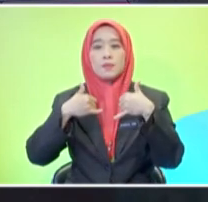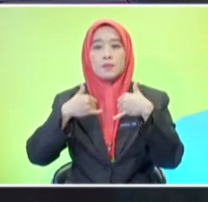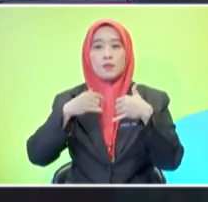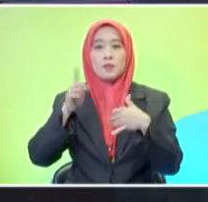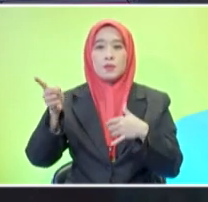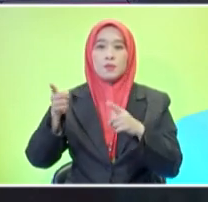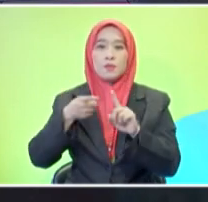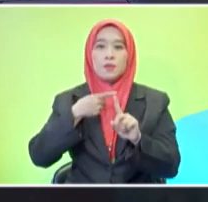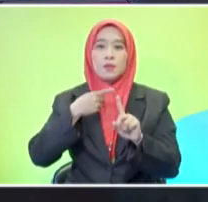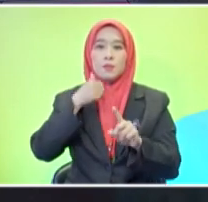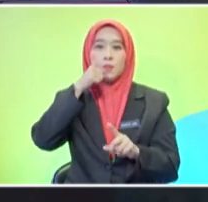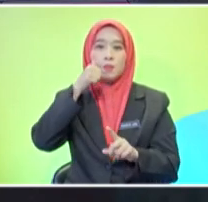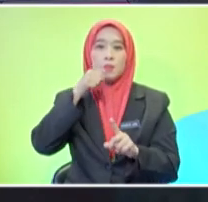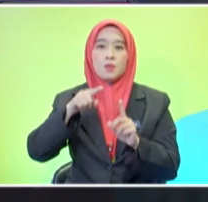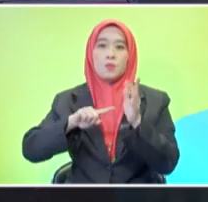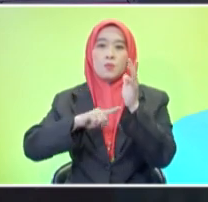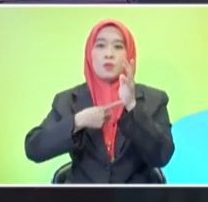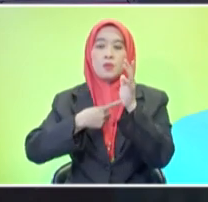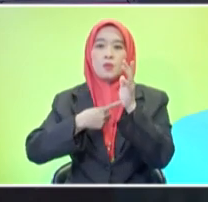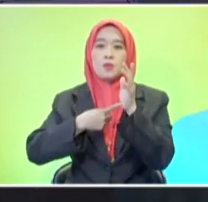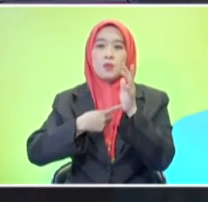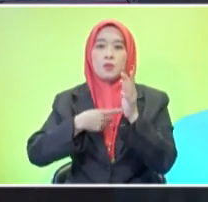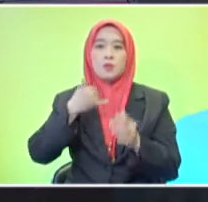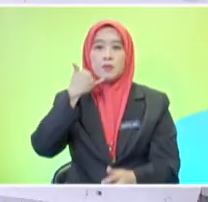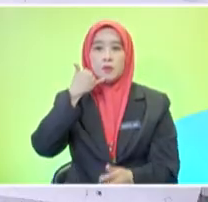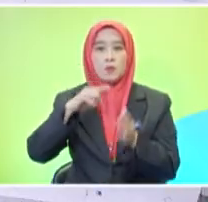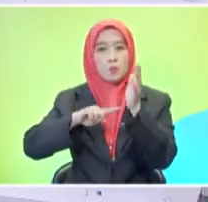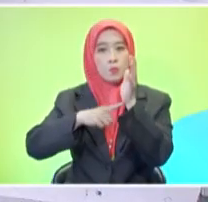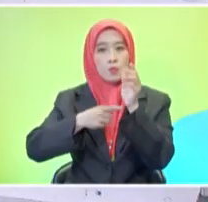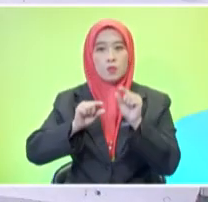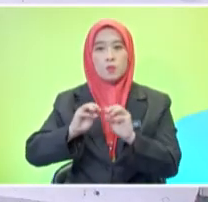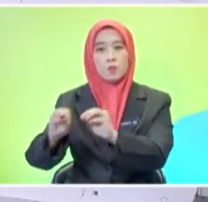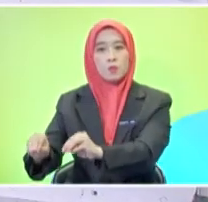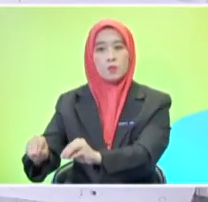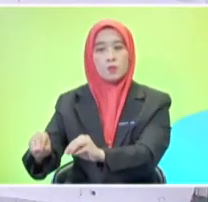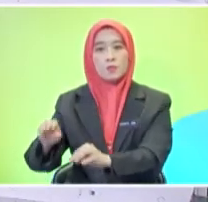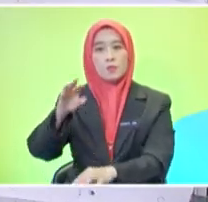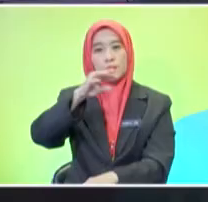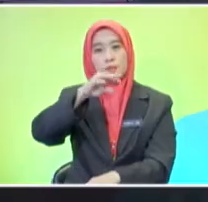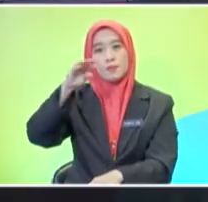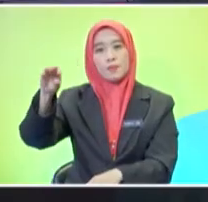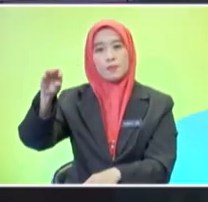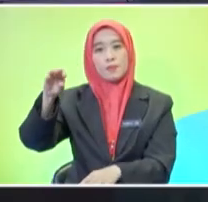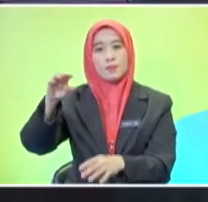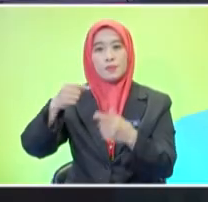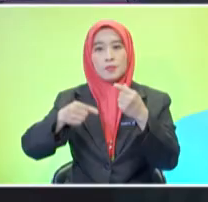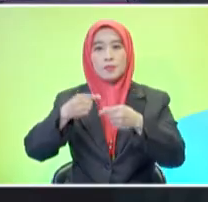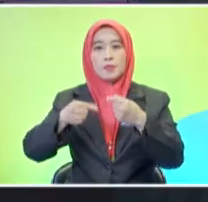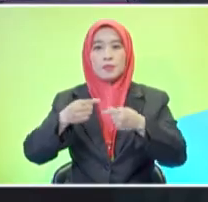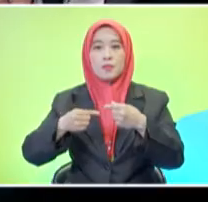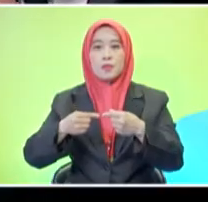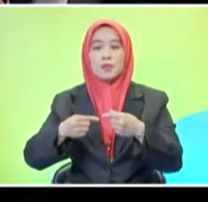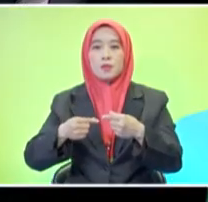Nah, ladies first. Okay. All right, then let's go. Then I will start the first move here. Your nice. Turn. Nice.